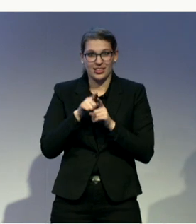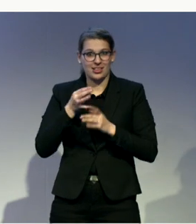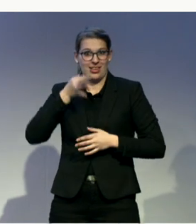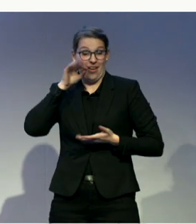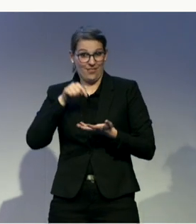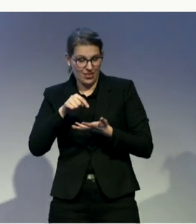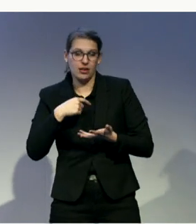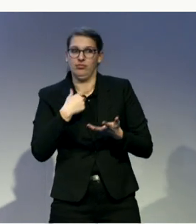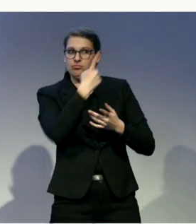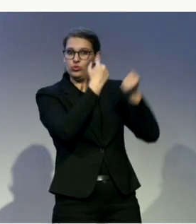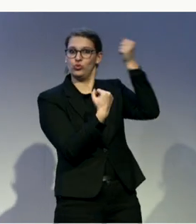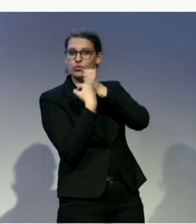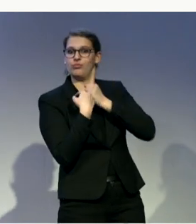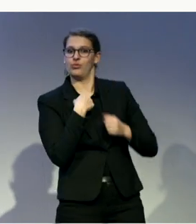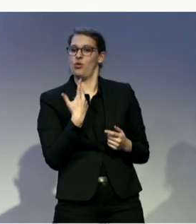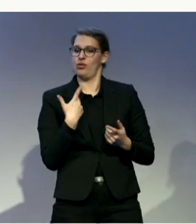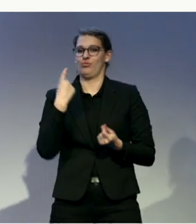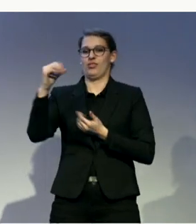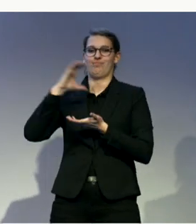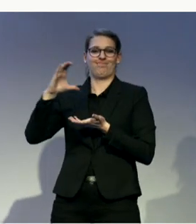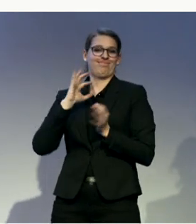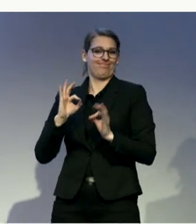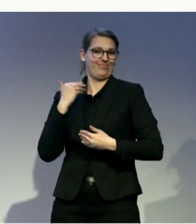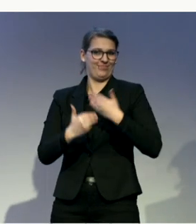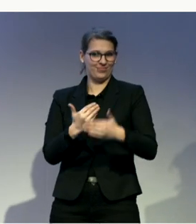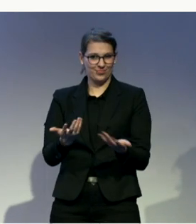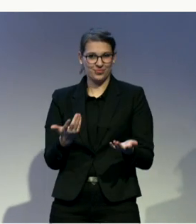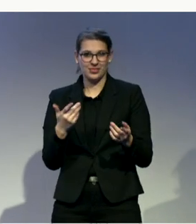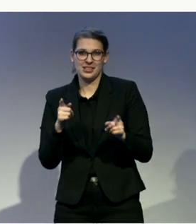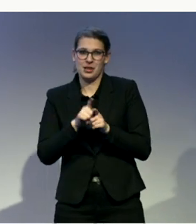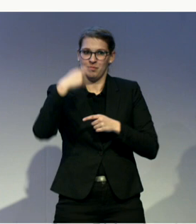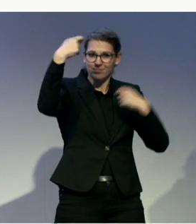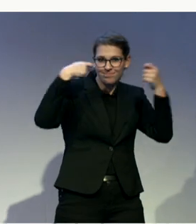can give money to our beneficiaries.